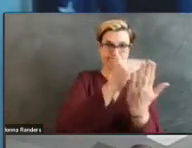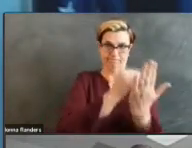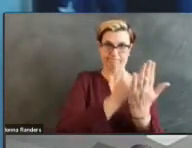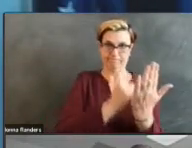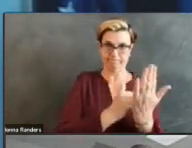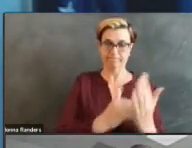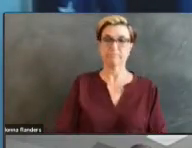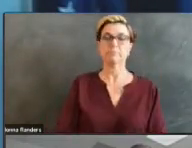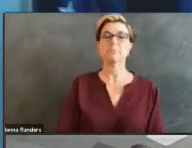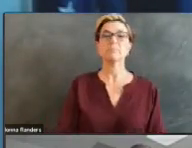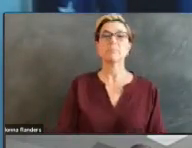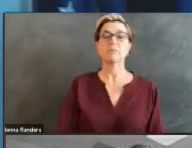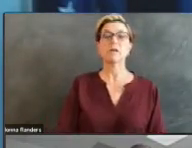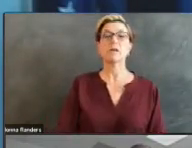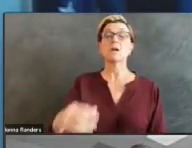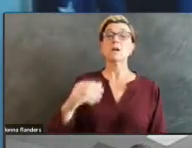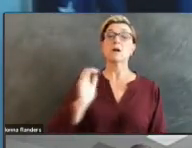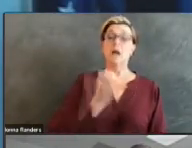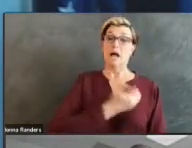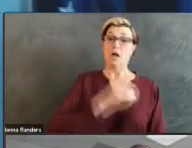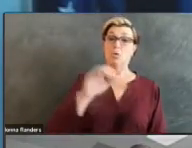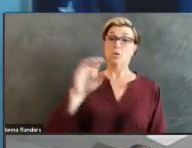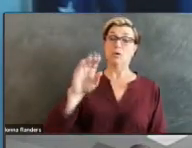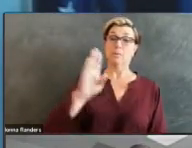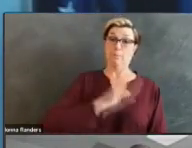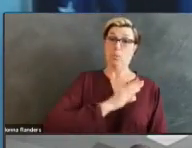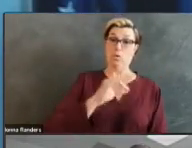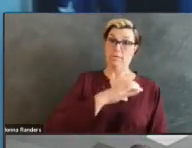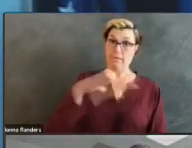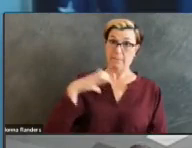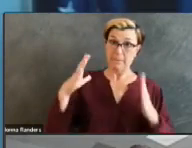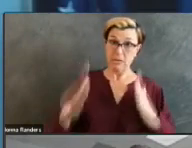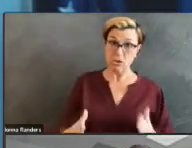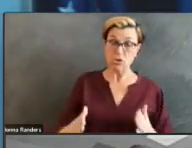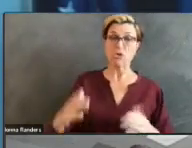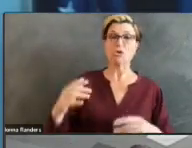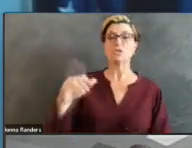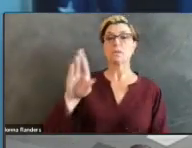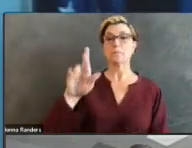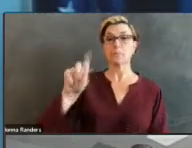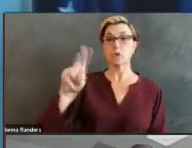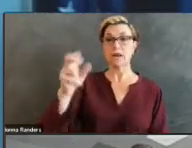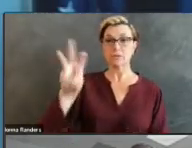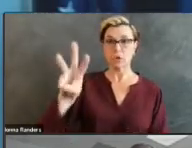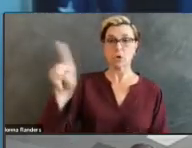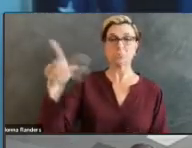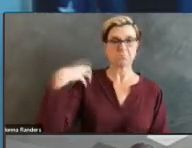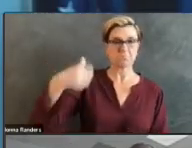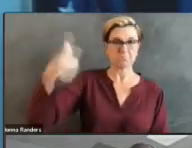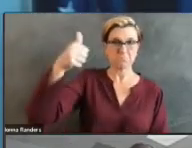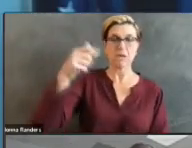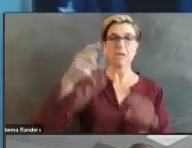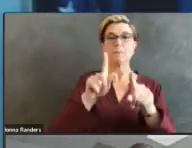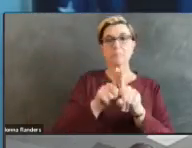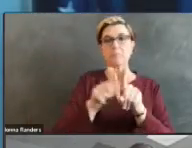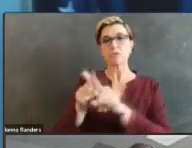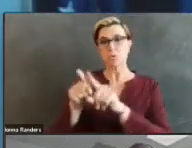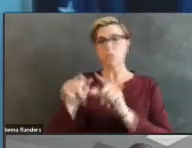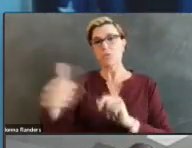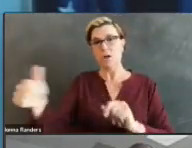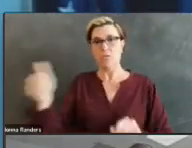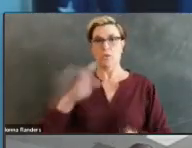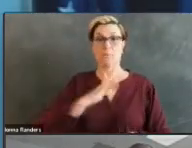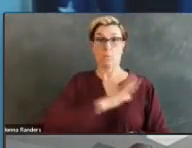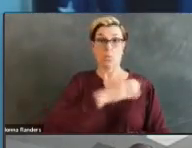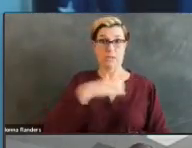Brad Shaw, our presiding officer, the members of our Board of Commissioners, as well as our elected officials on the federal, state,